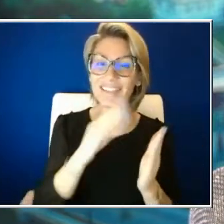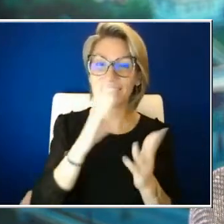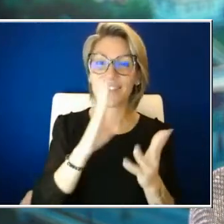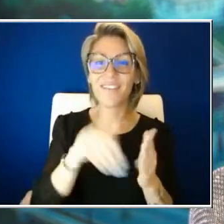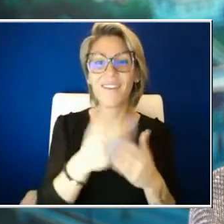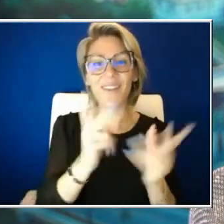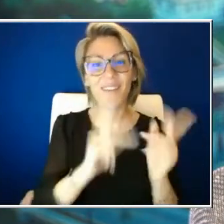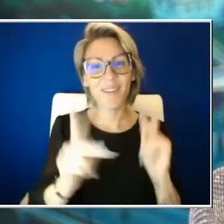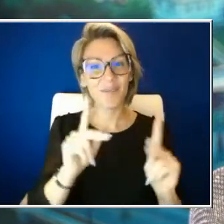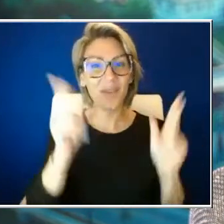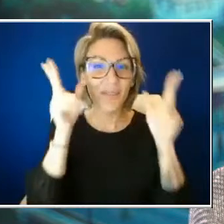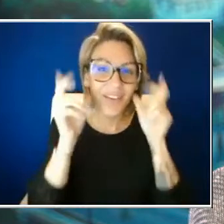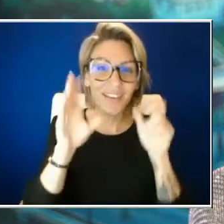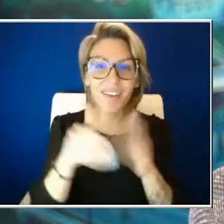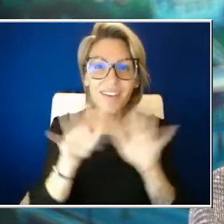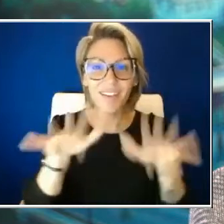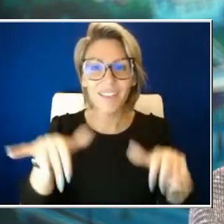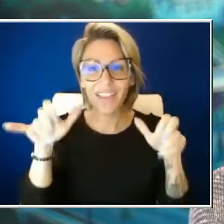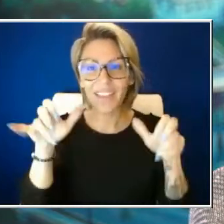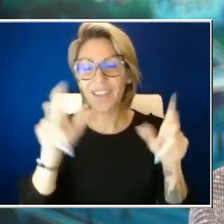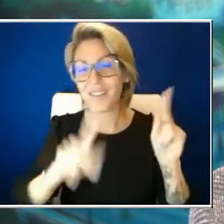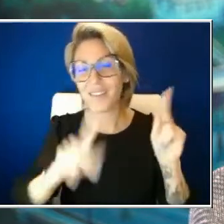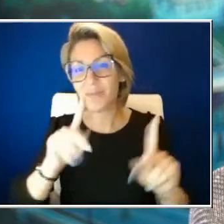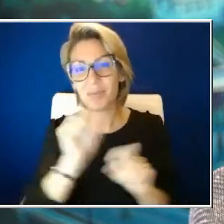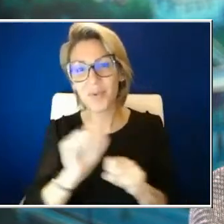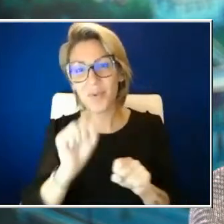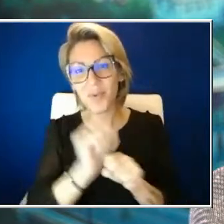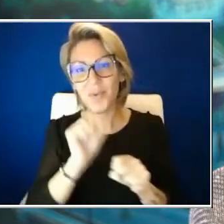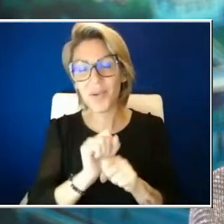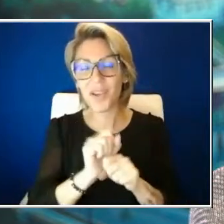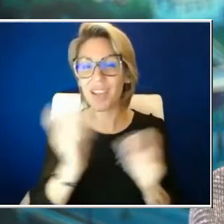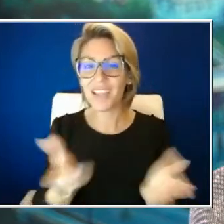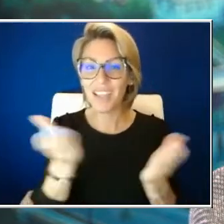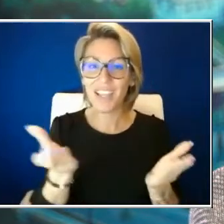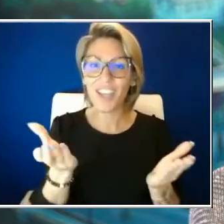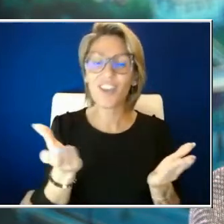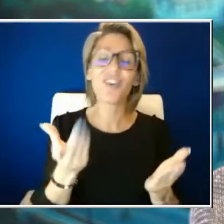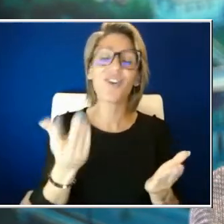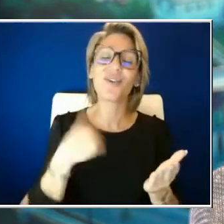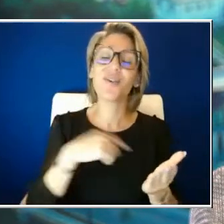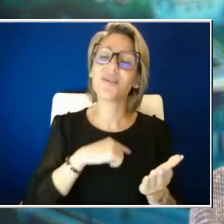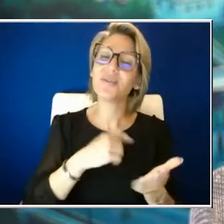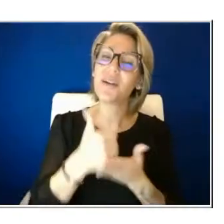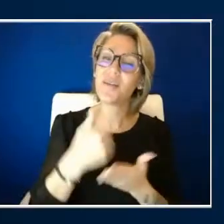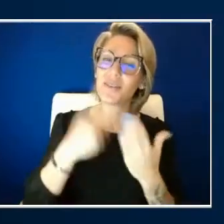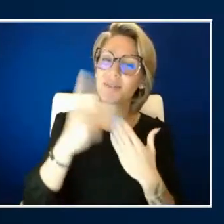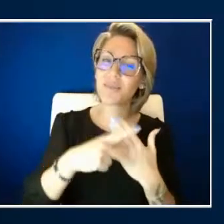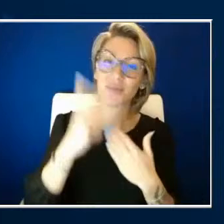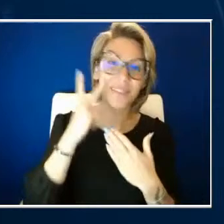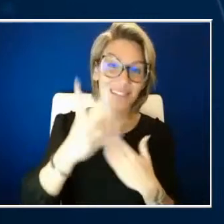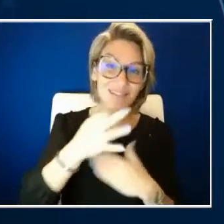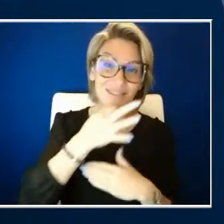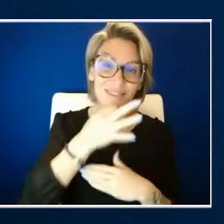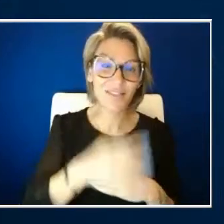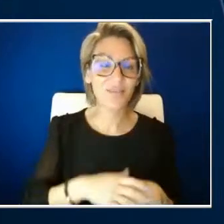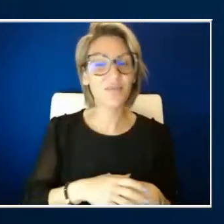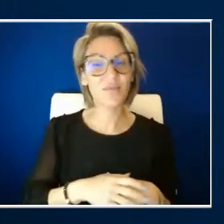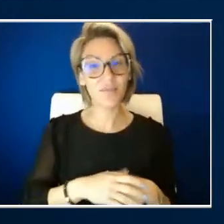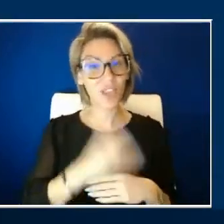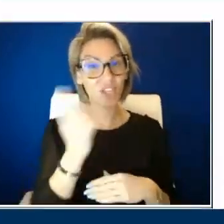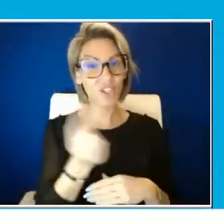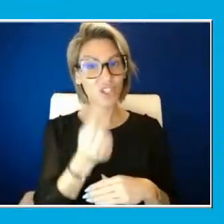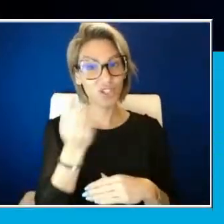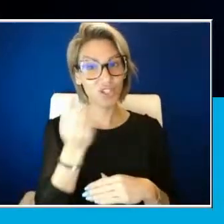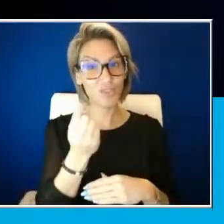to all of our audience, to all the folks who work so hard in our studio to help put this program together. We'll see you soon. Coming up Tuesday on the Morning